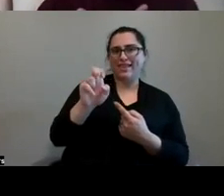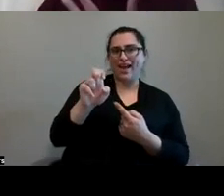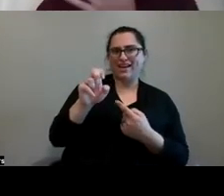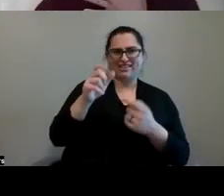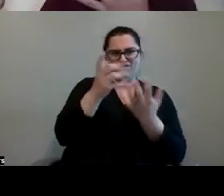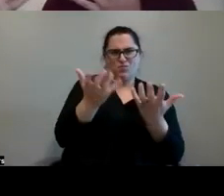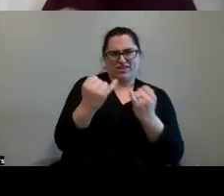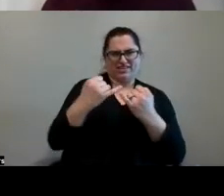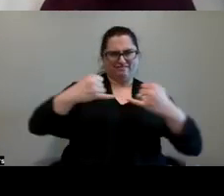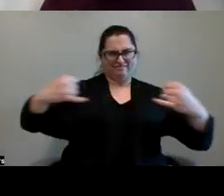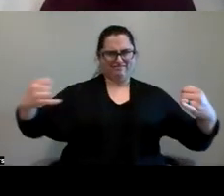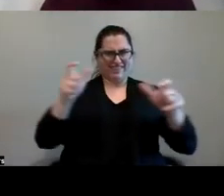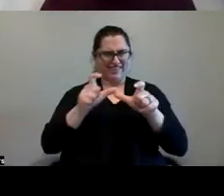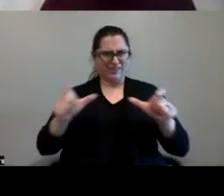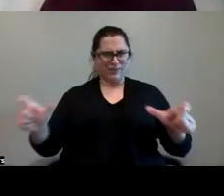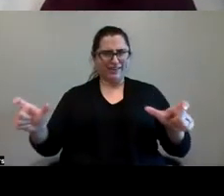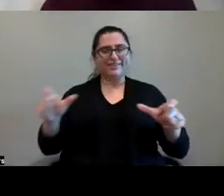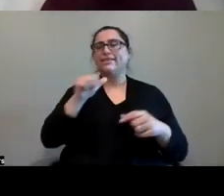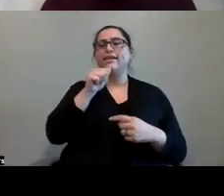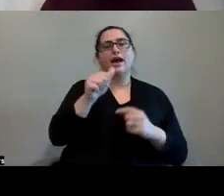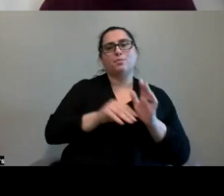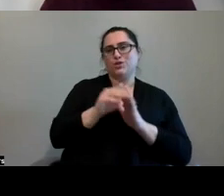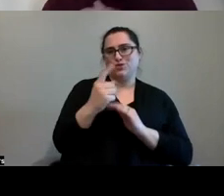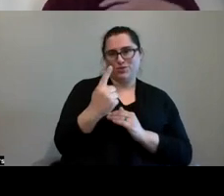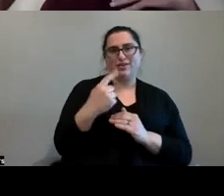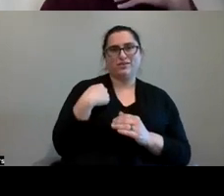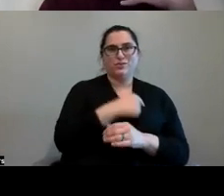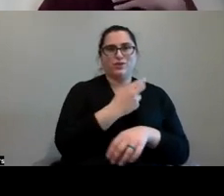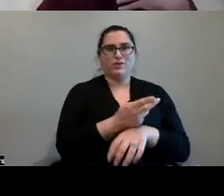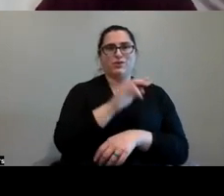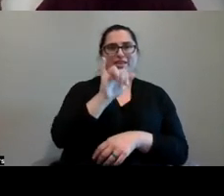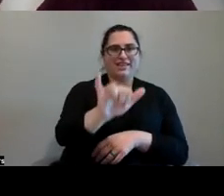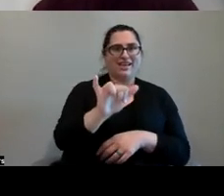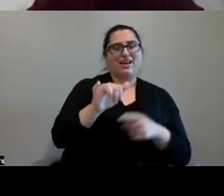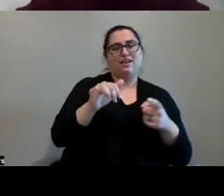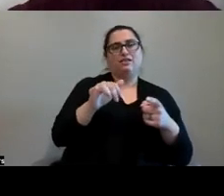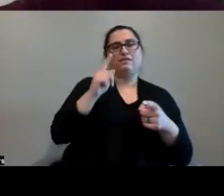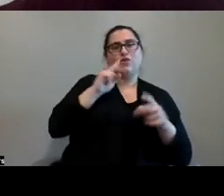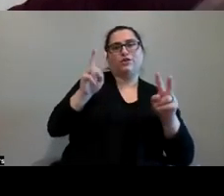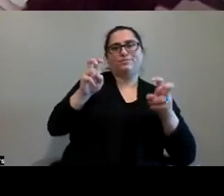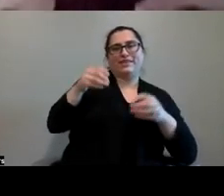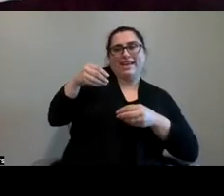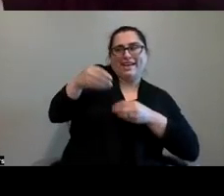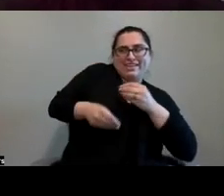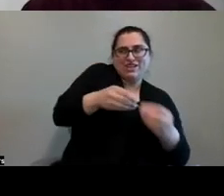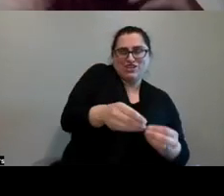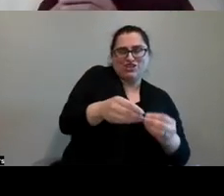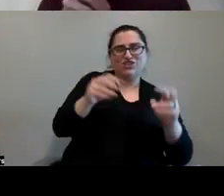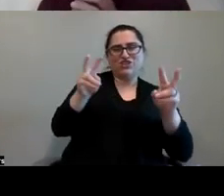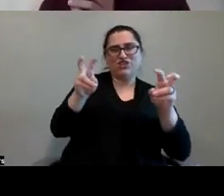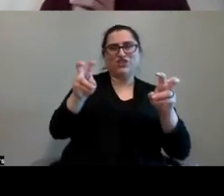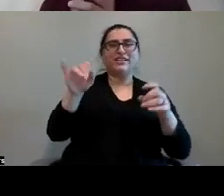of unmatured version of this antibody, the unmutated common ancestor, basically kind of trying to rewind